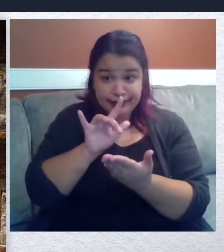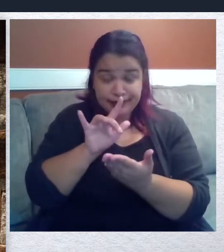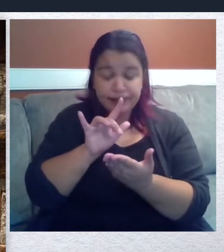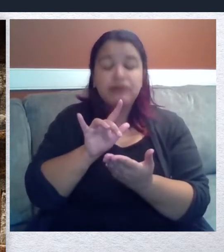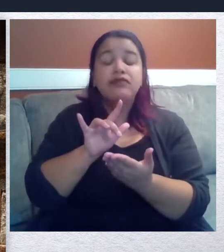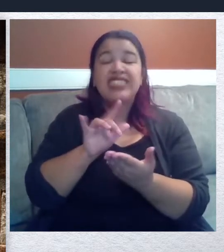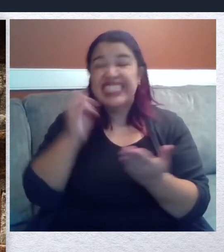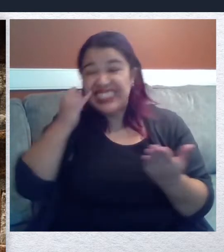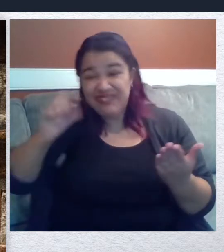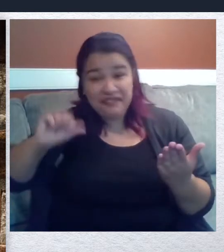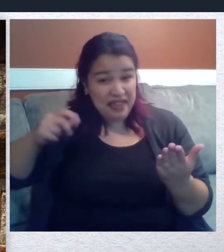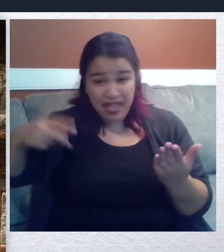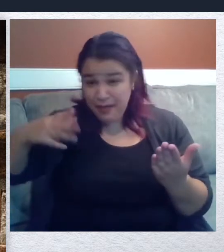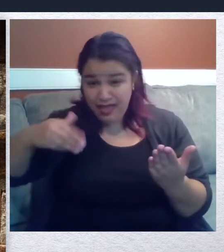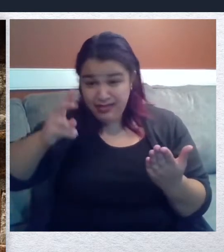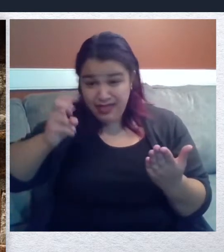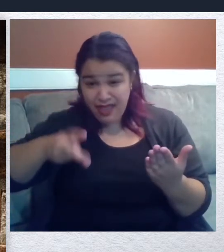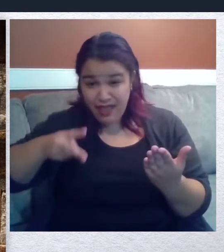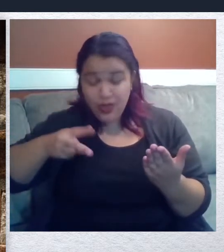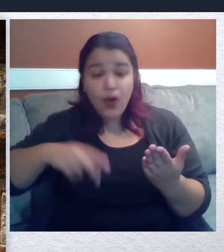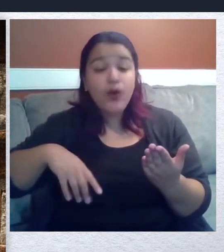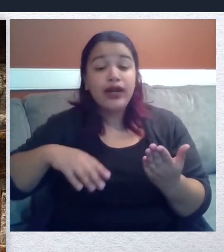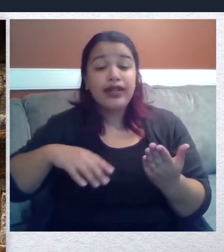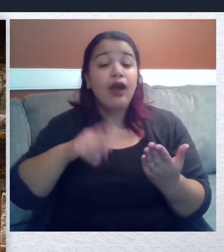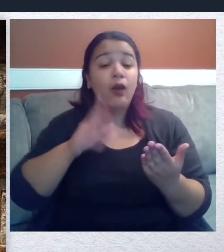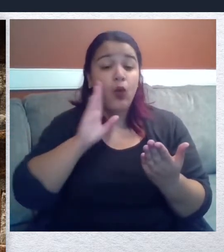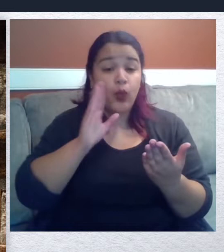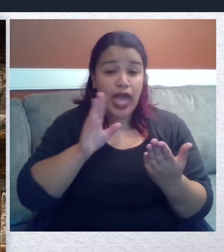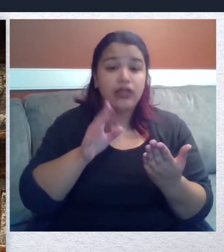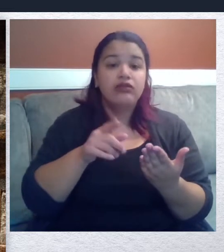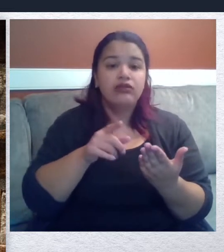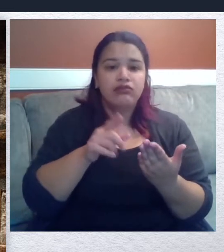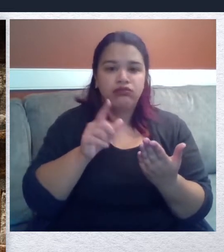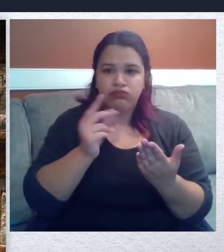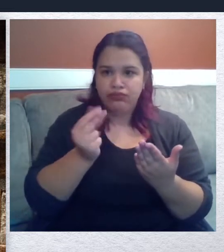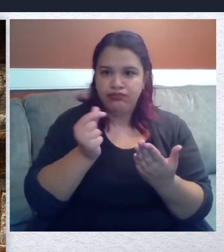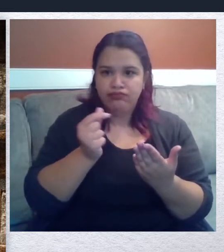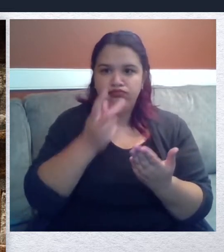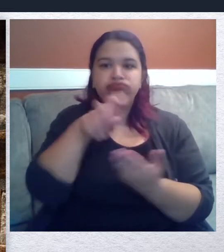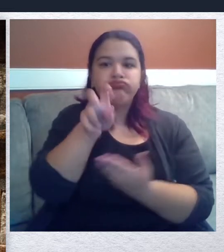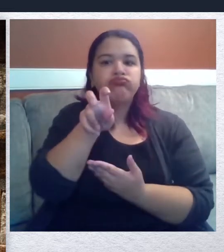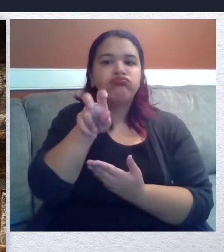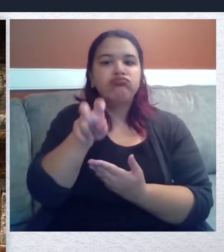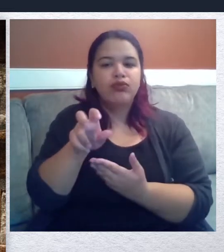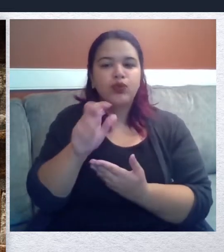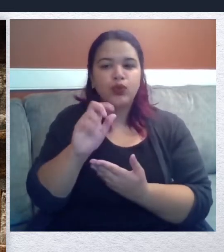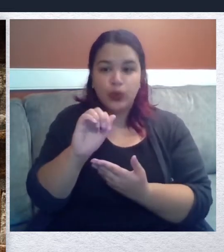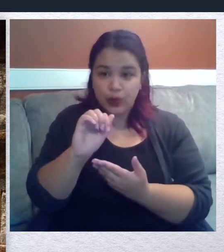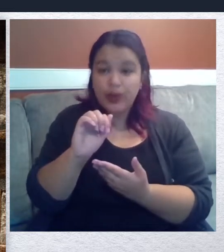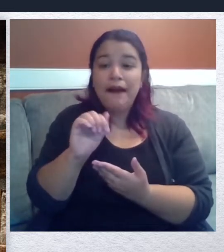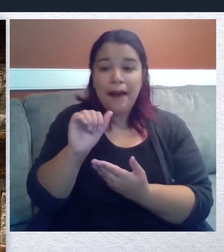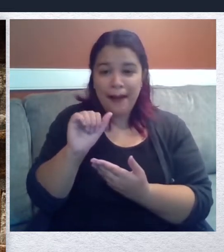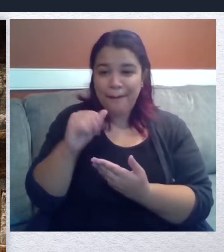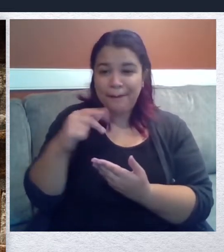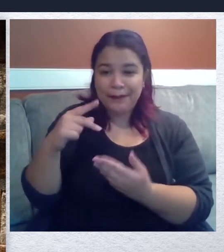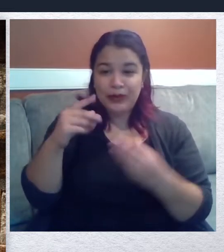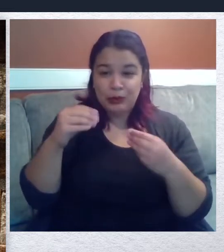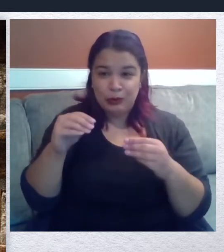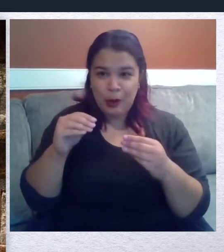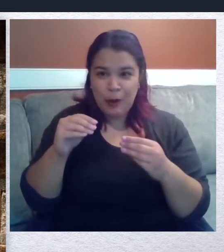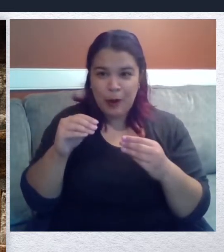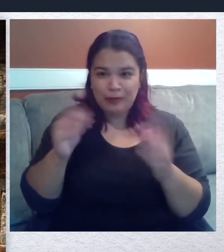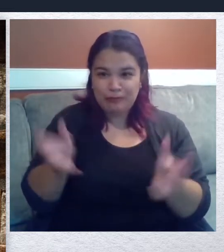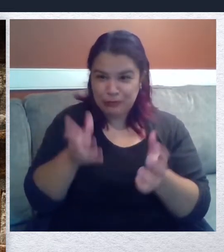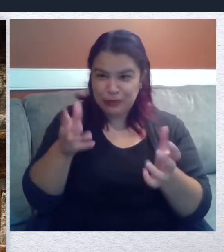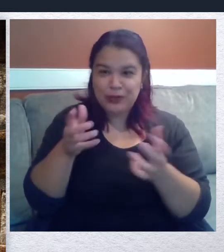your App Store to download it. Download the app and open it right from the App Store page. As before,